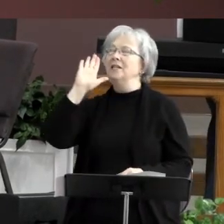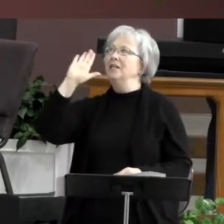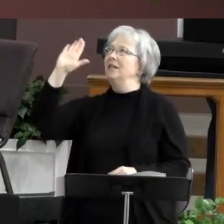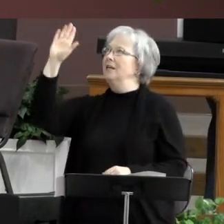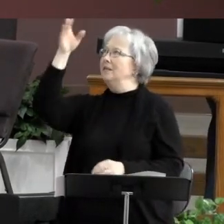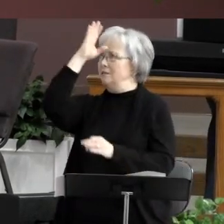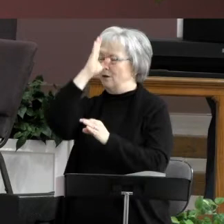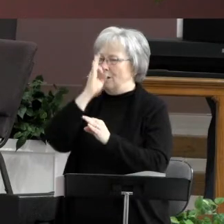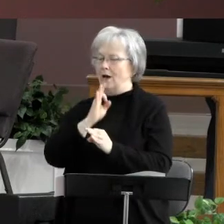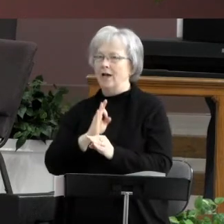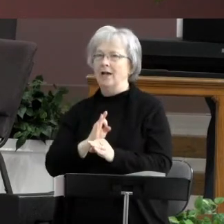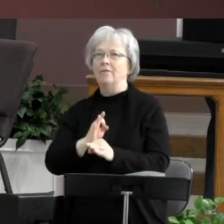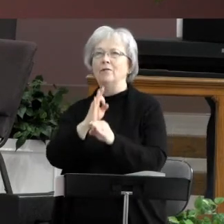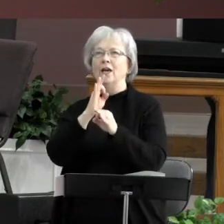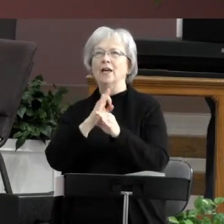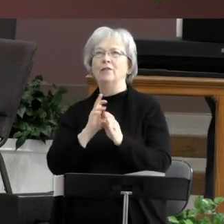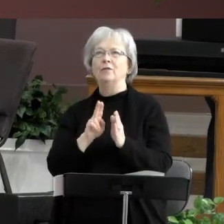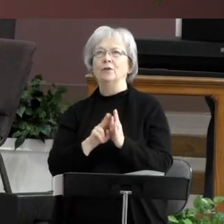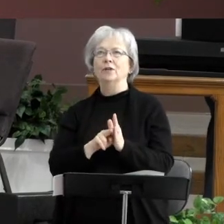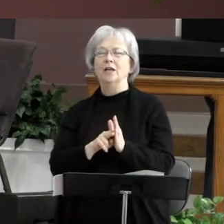Great is Thy